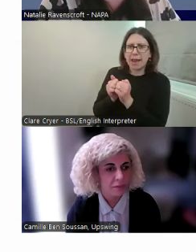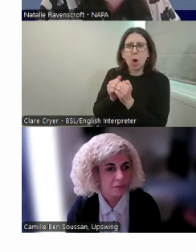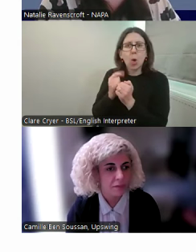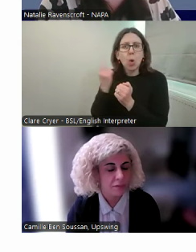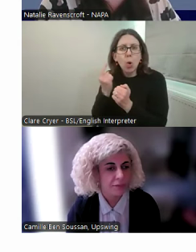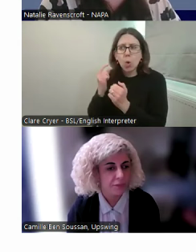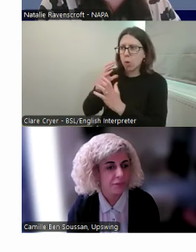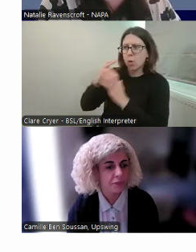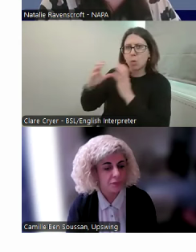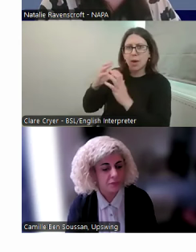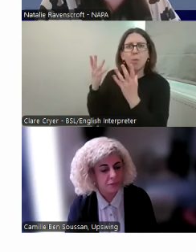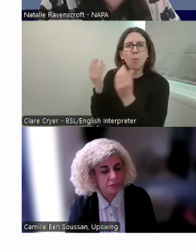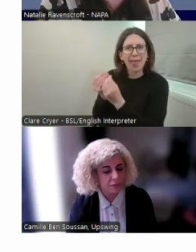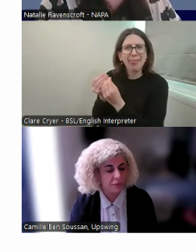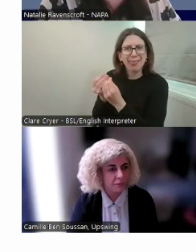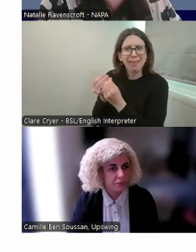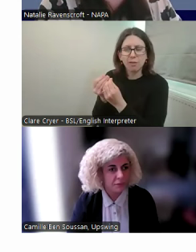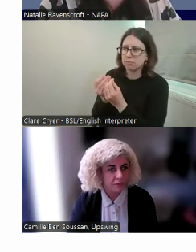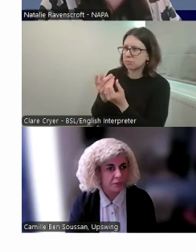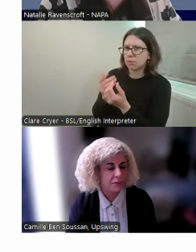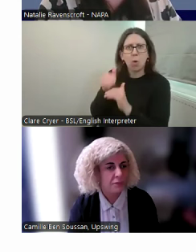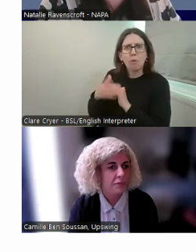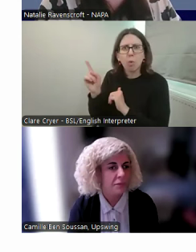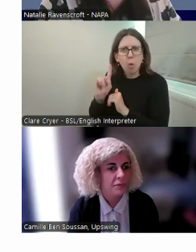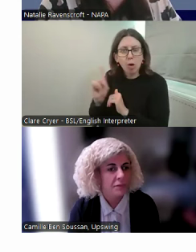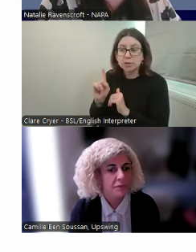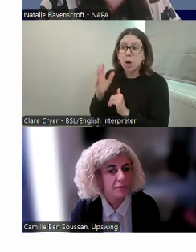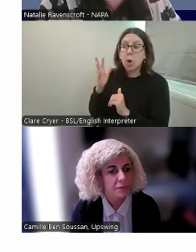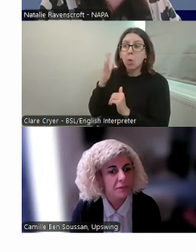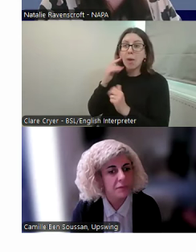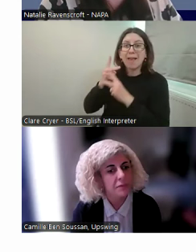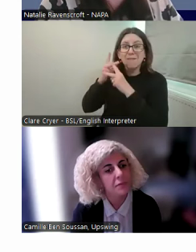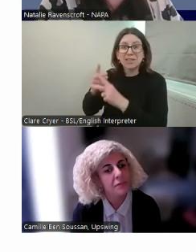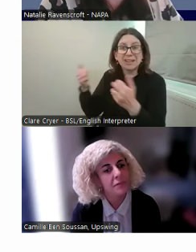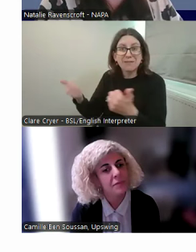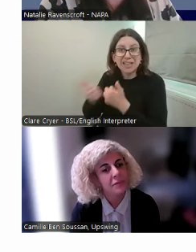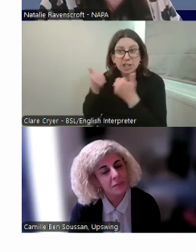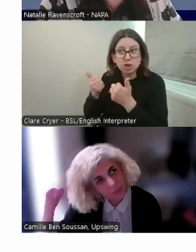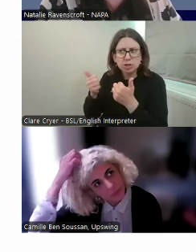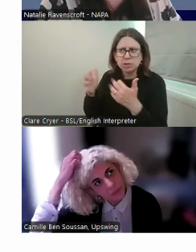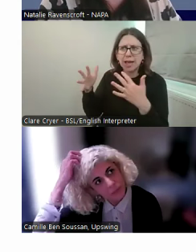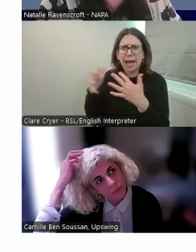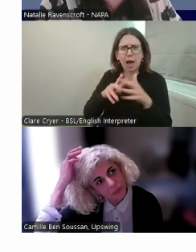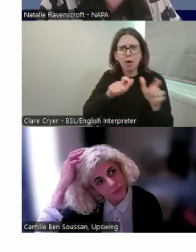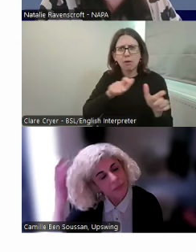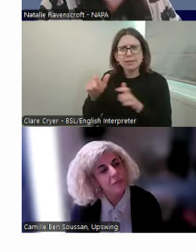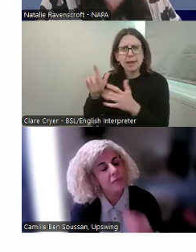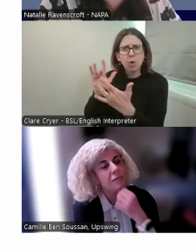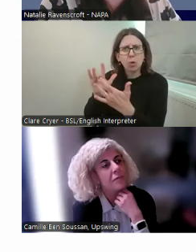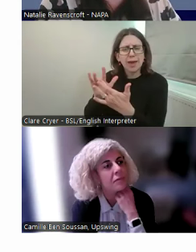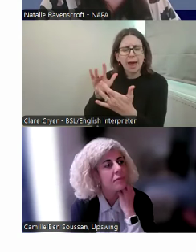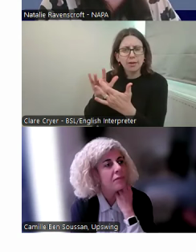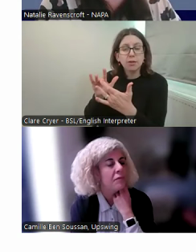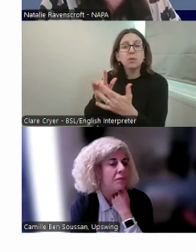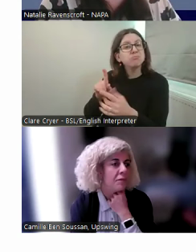going to talk to about what? How do you stay in touch between visits and within visits? Many care home staff do